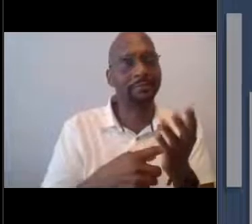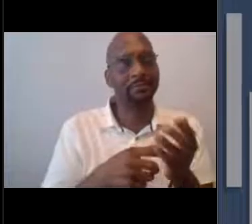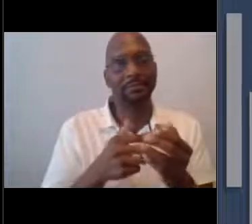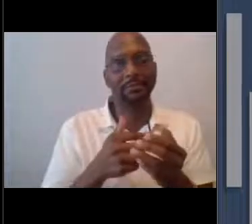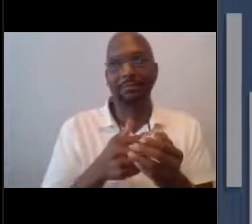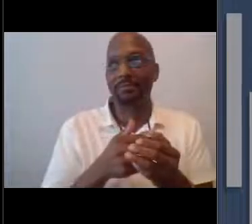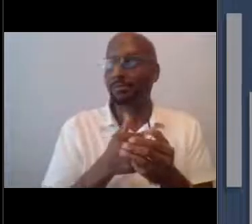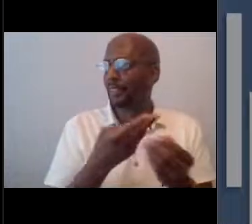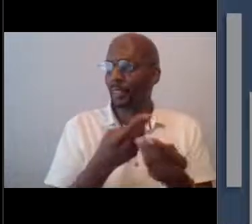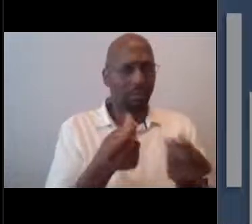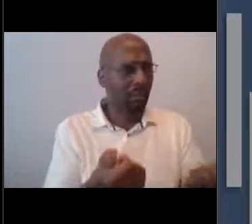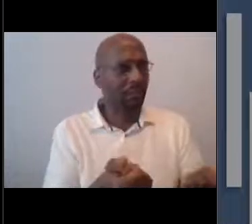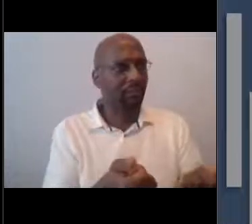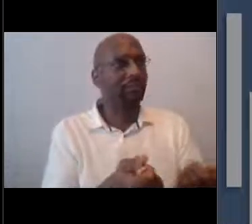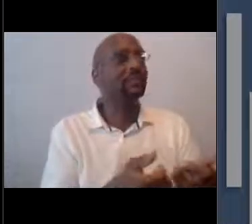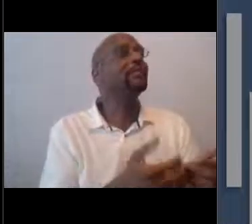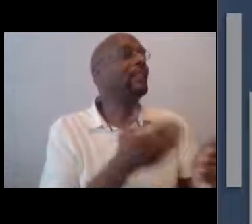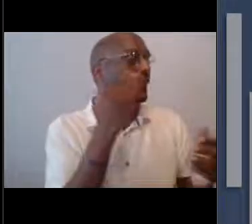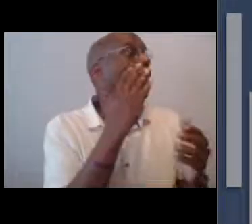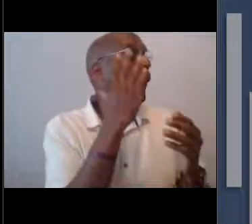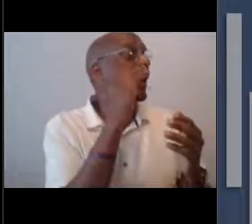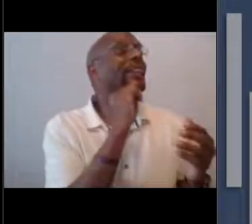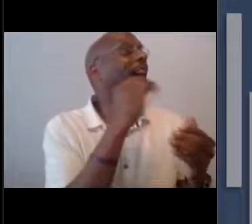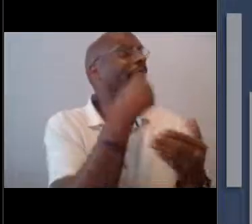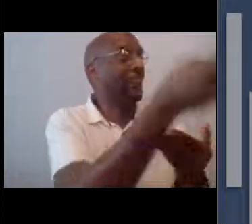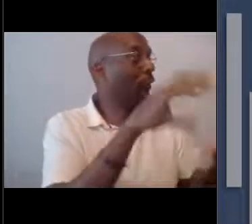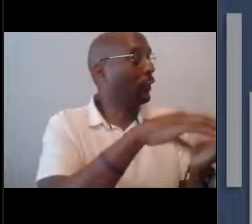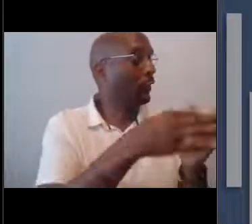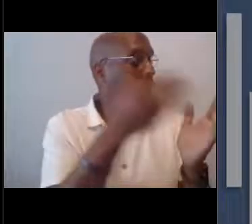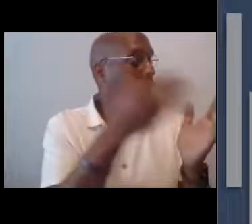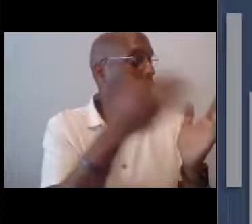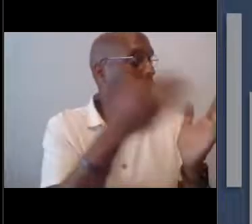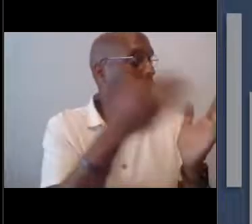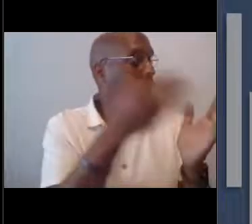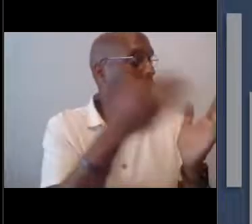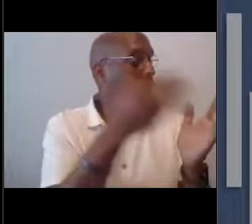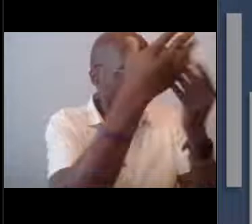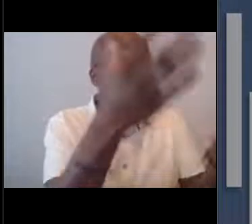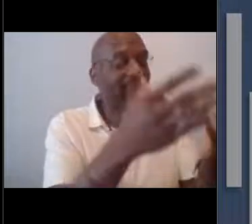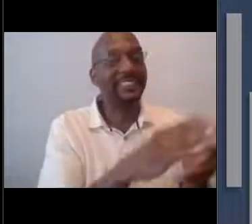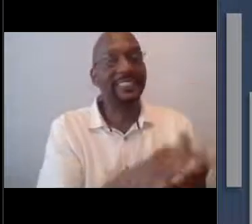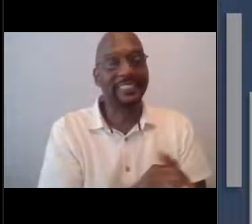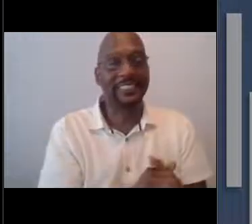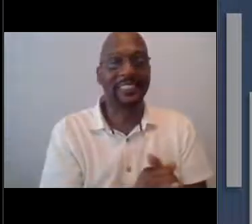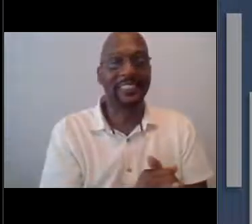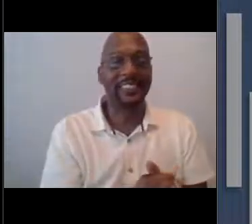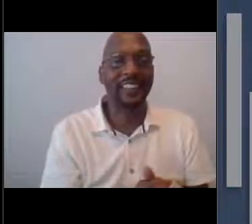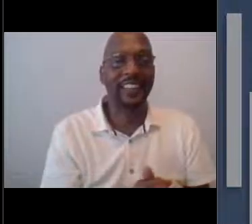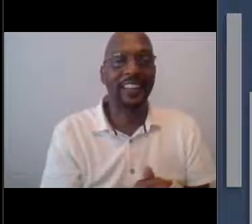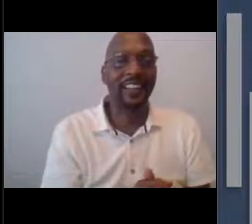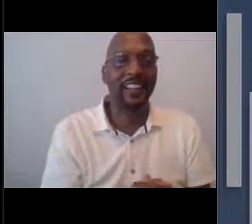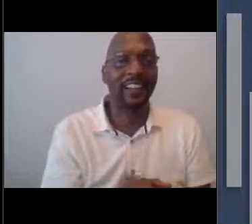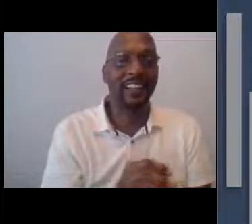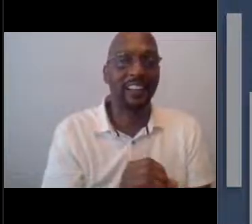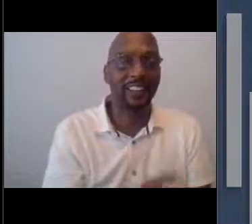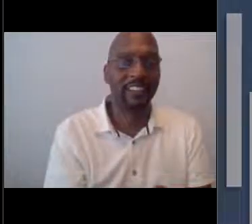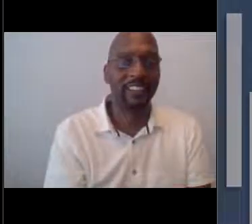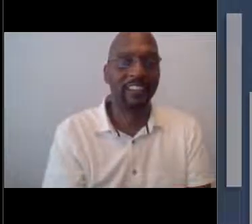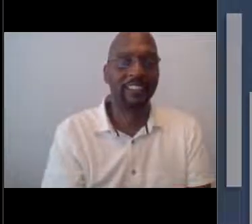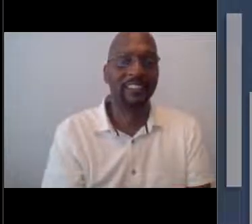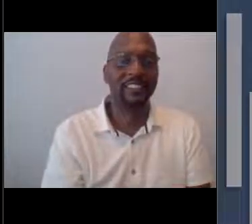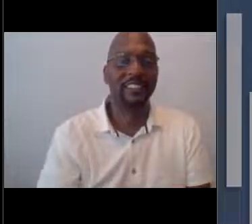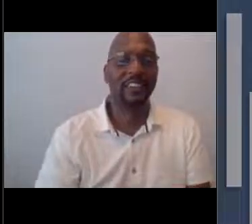didn't get a cookie. So yeah, I know. So now I want when Vince is here, he'll make you wince. Vince will make you wince. That's what